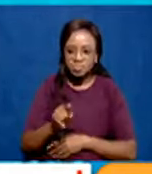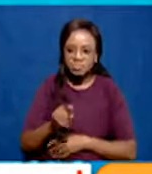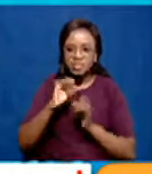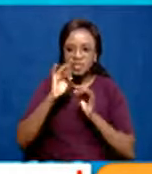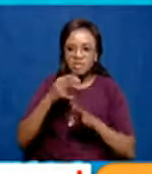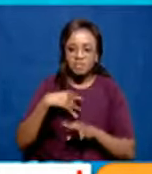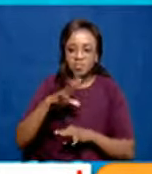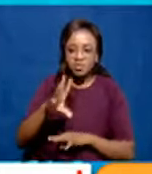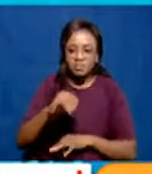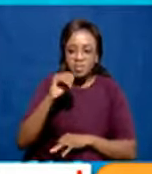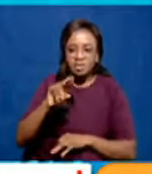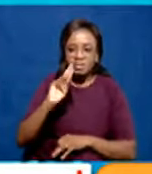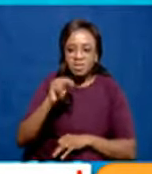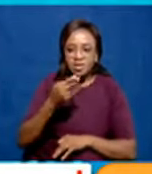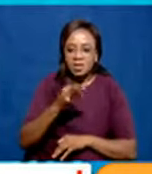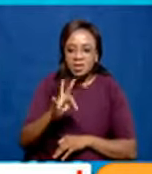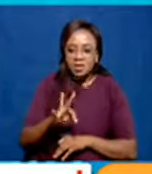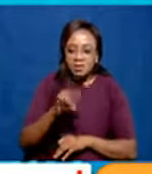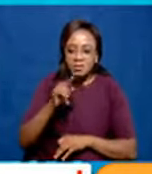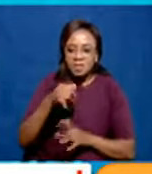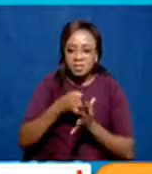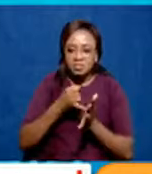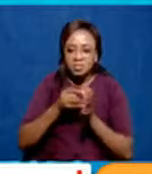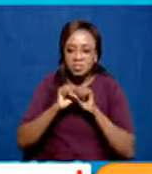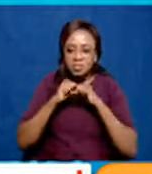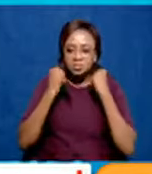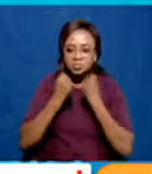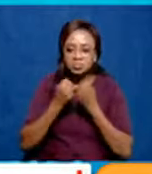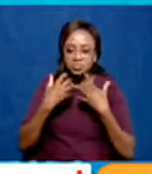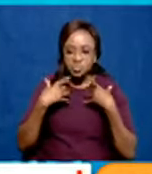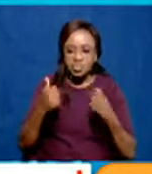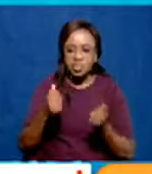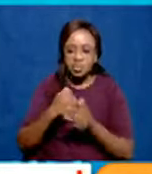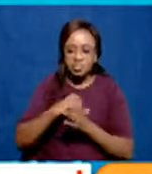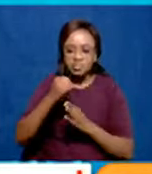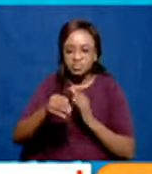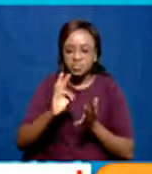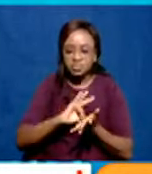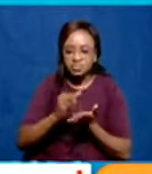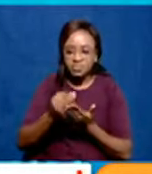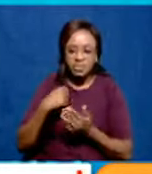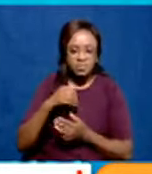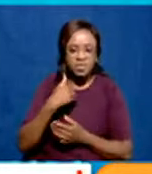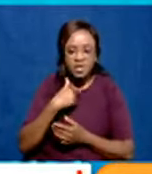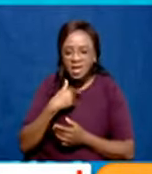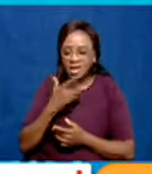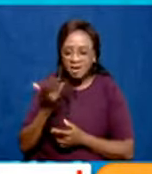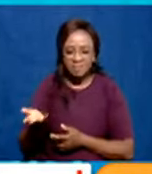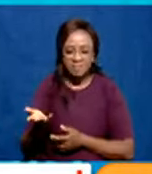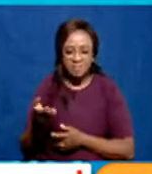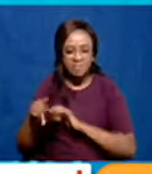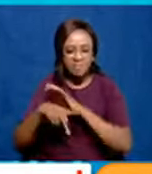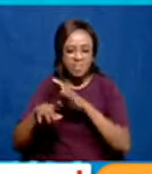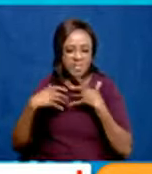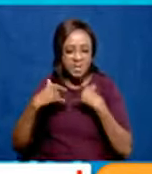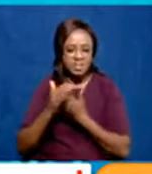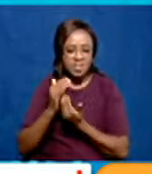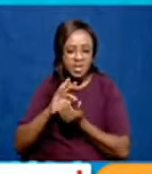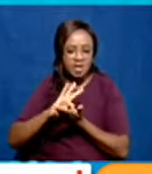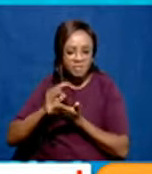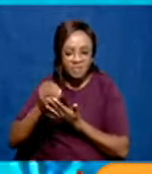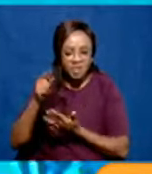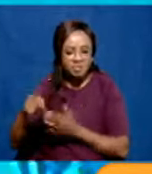to be equivalent of Social Health Insurance Fund now, we have got a primary care fund which is funded by the Exchequer, which did not exist